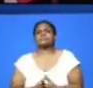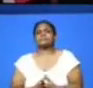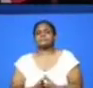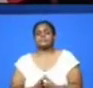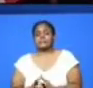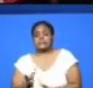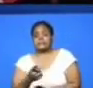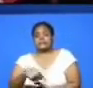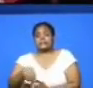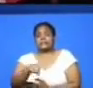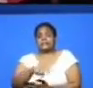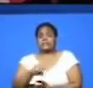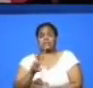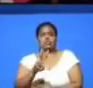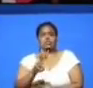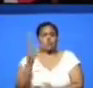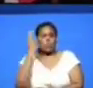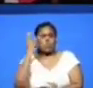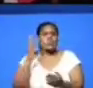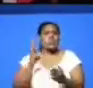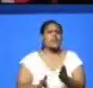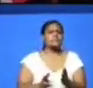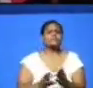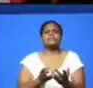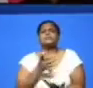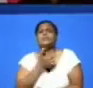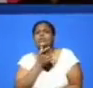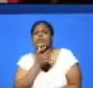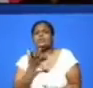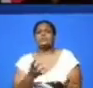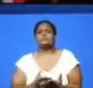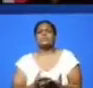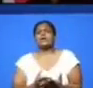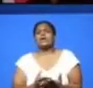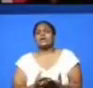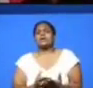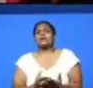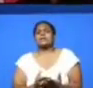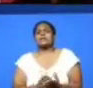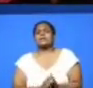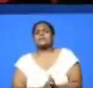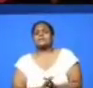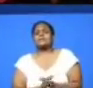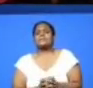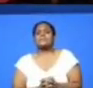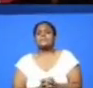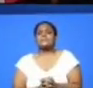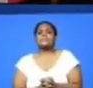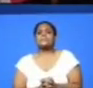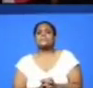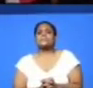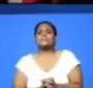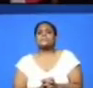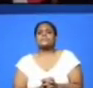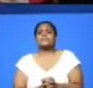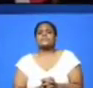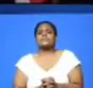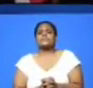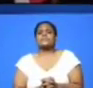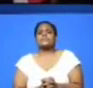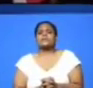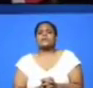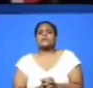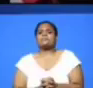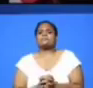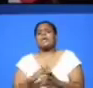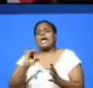these two witnesses are identified by their characteristic